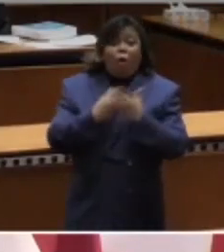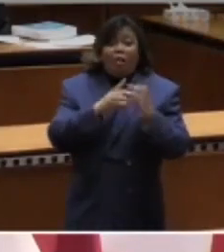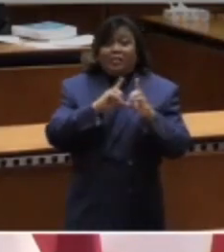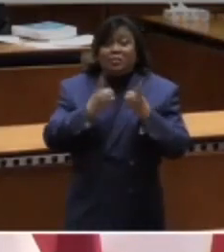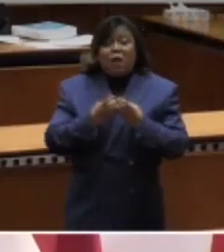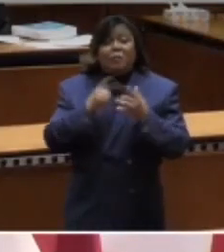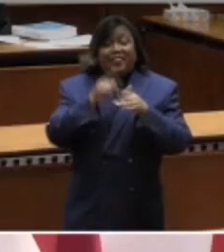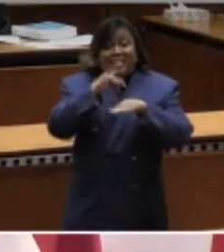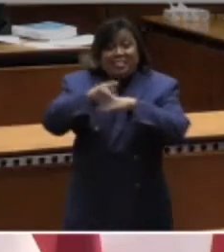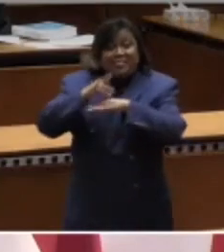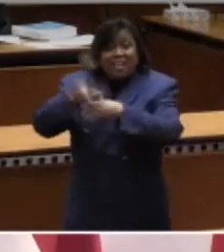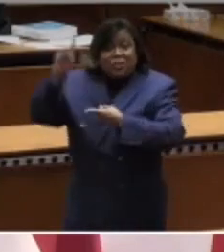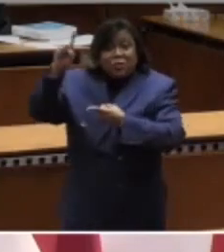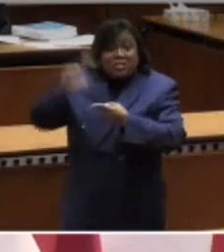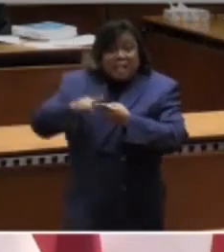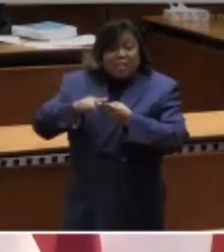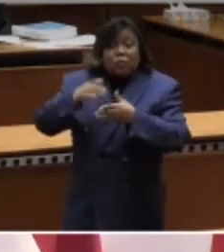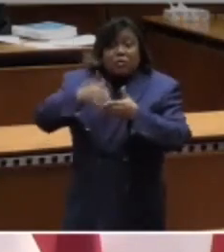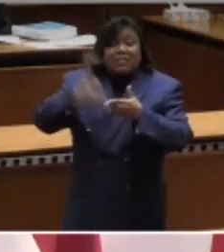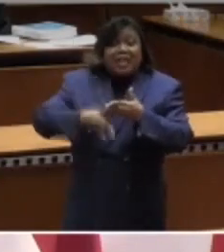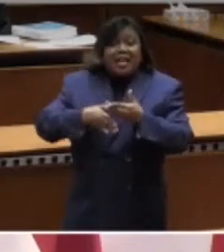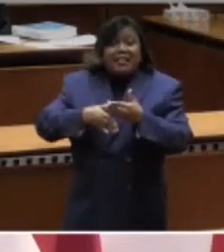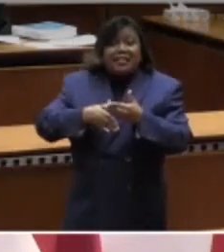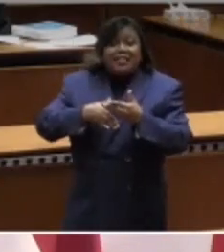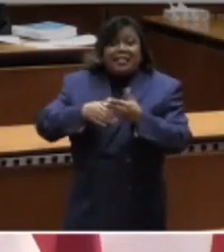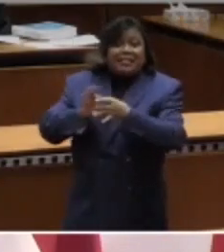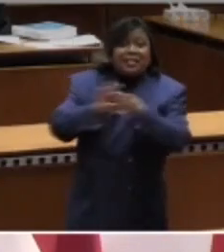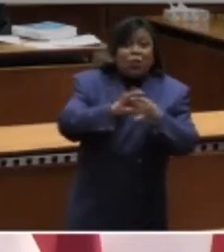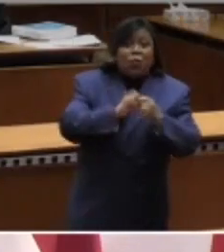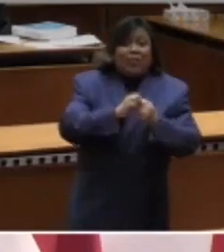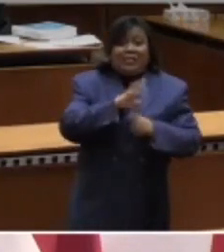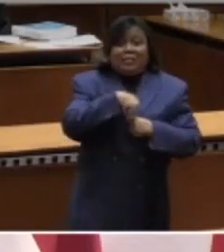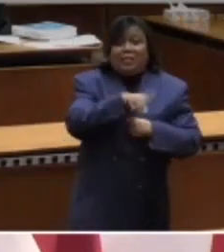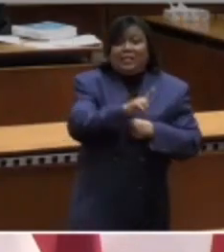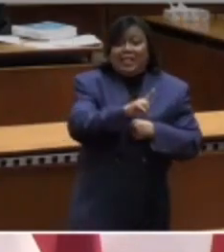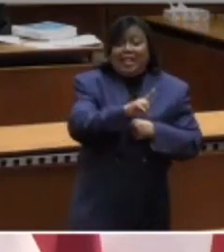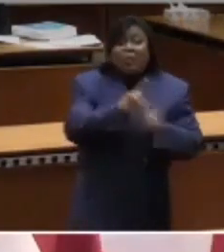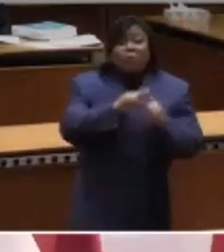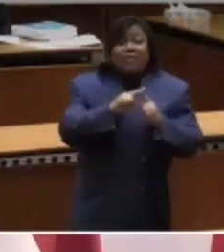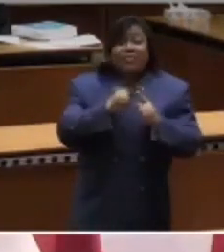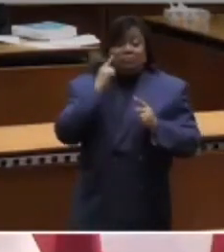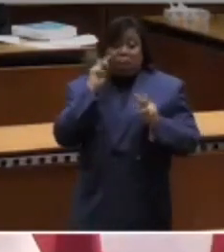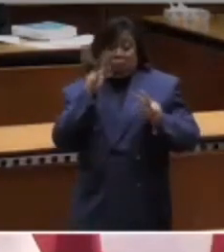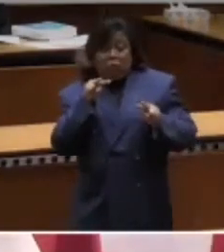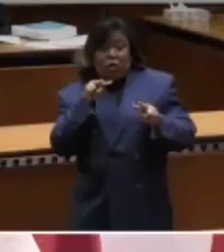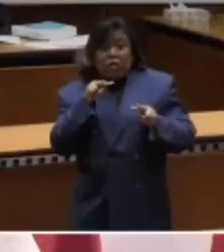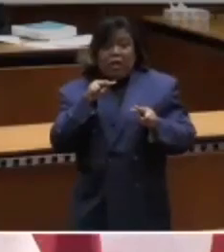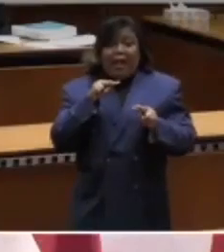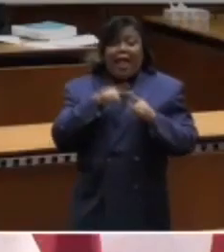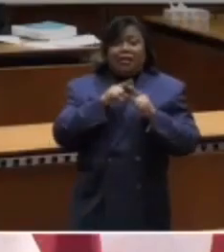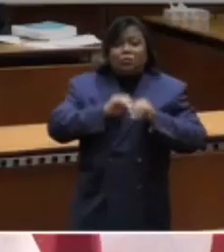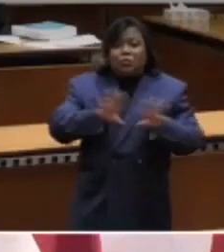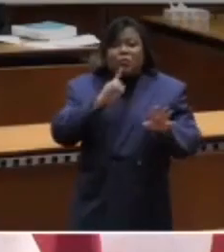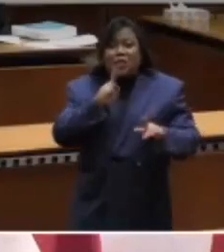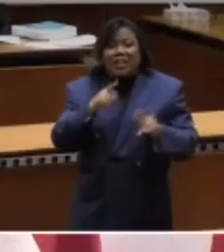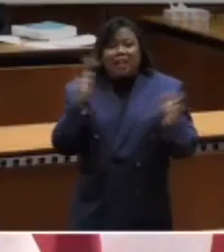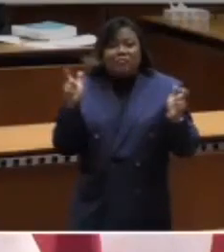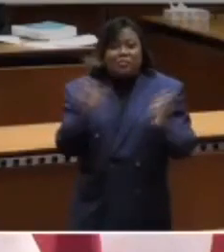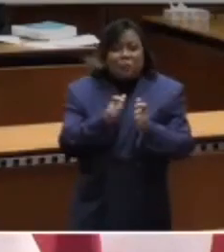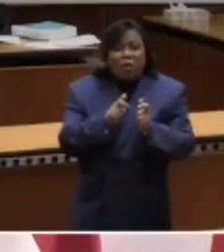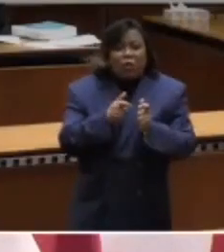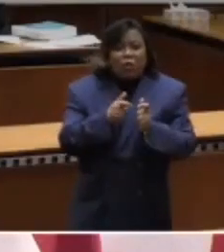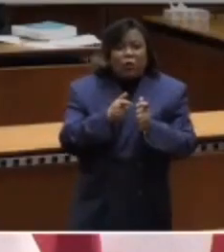departments, these vacancy reductions were done in concert with the CPD, with an eye on attrition and the reality of